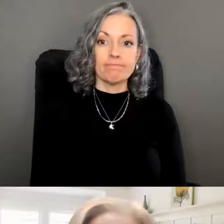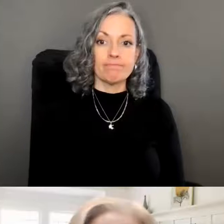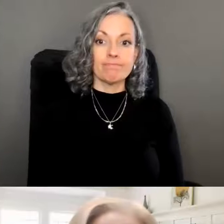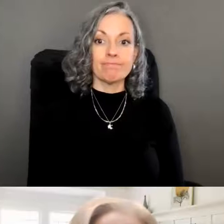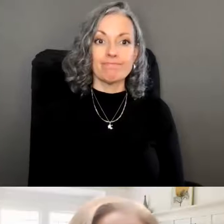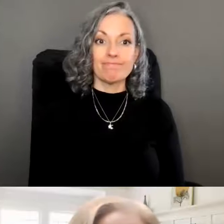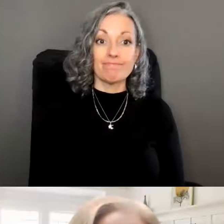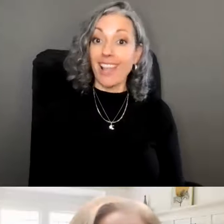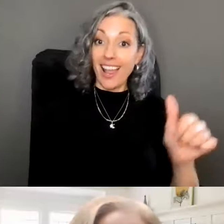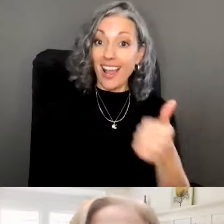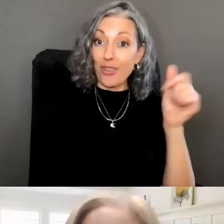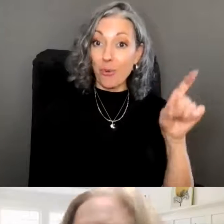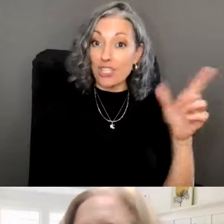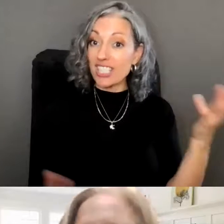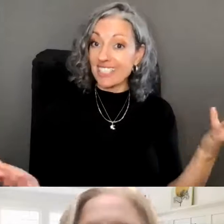I can take